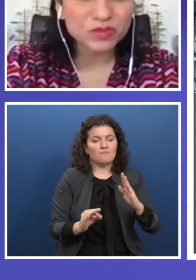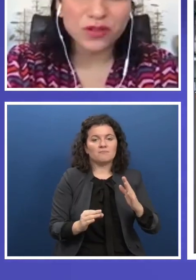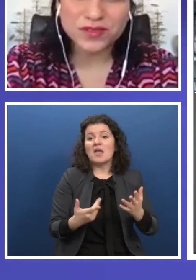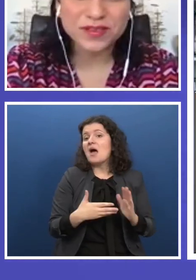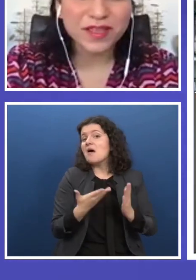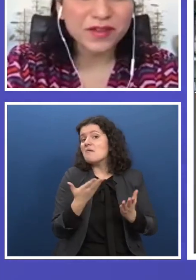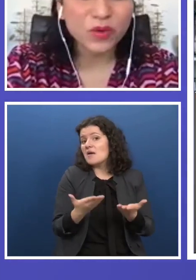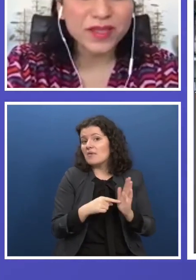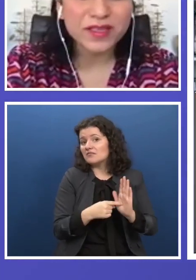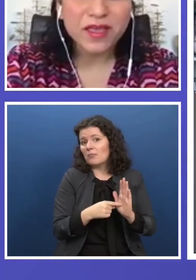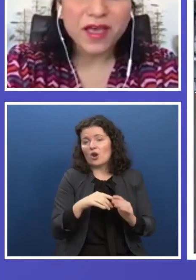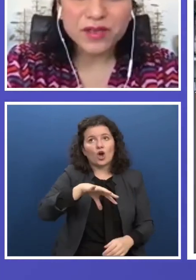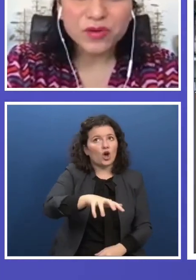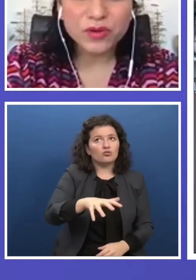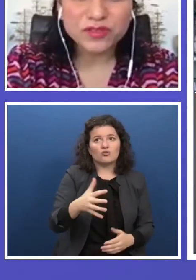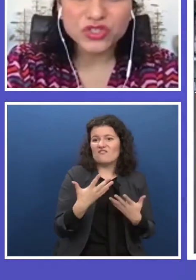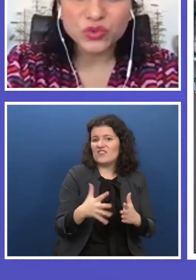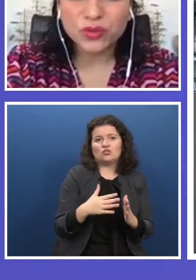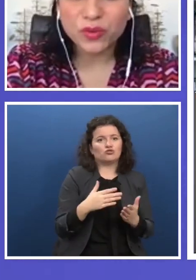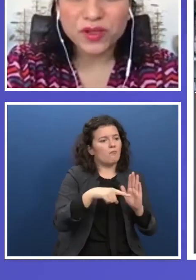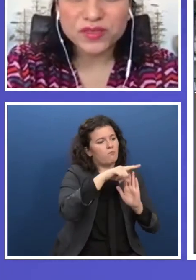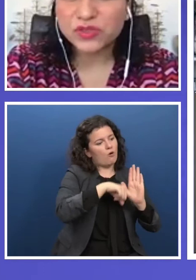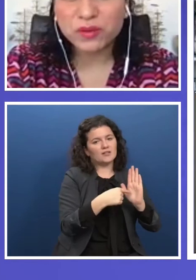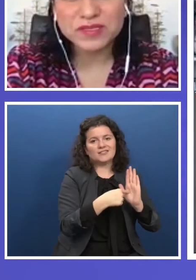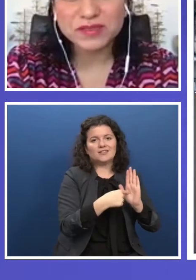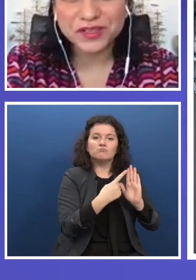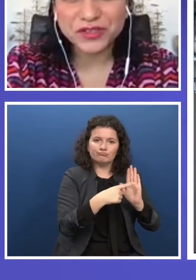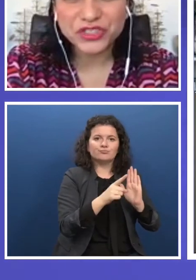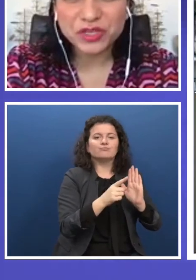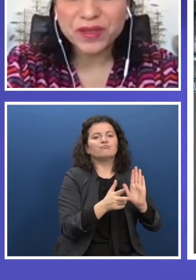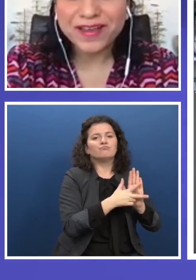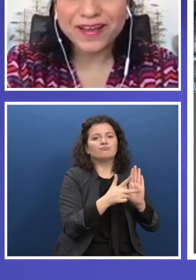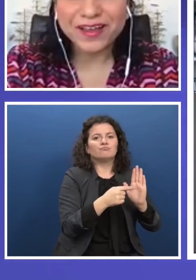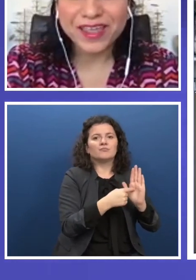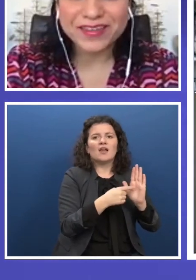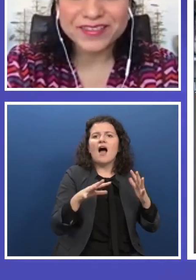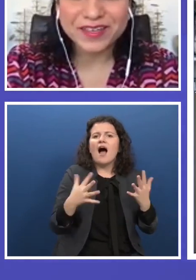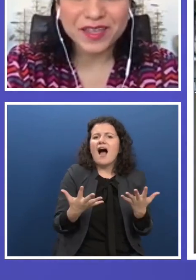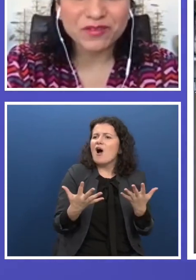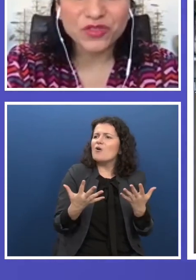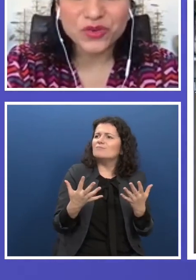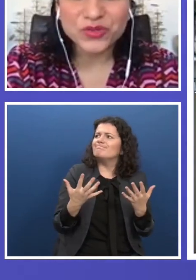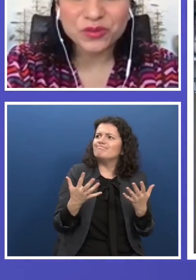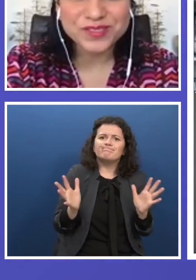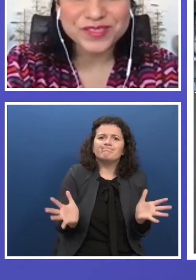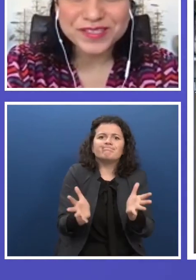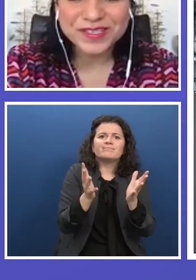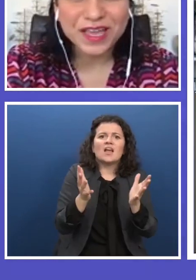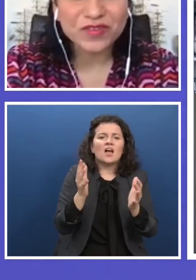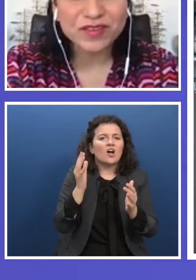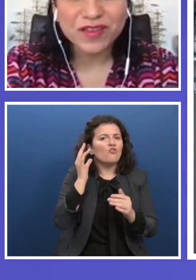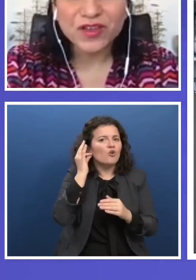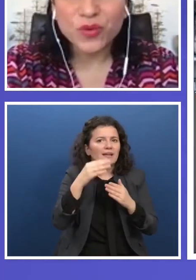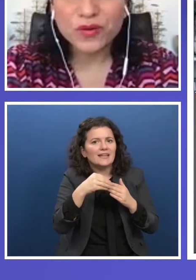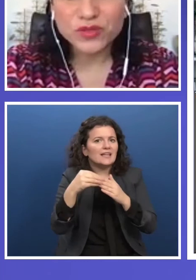some of those policy and headways? How can quotas ensure the presence of women's leadership? And for those that are resistant